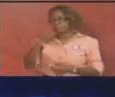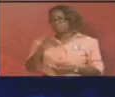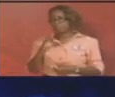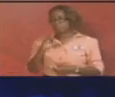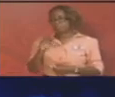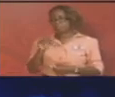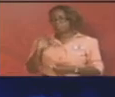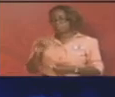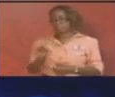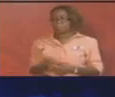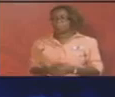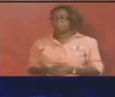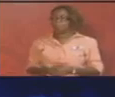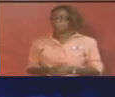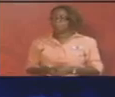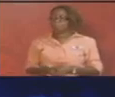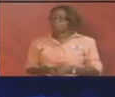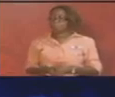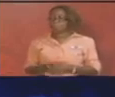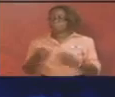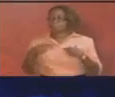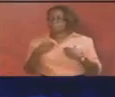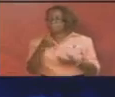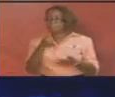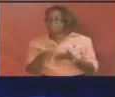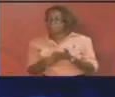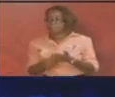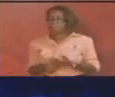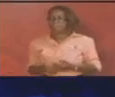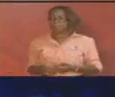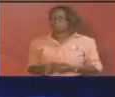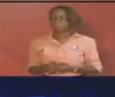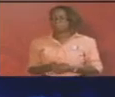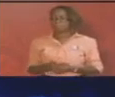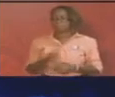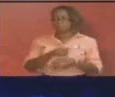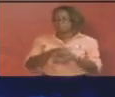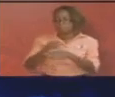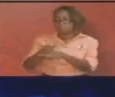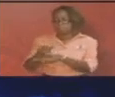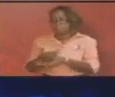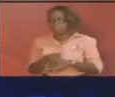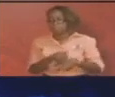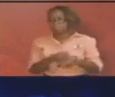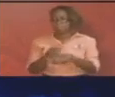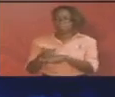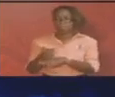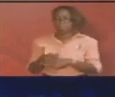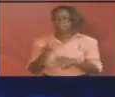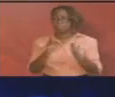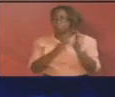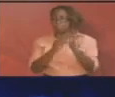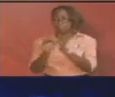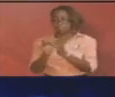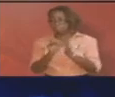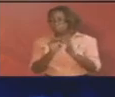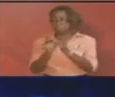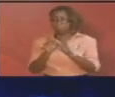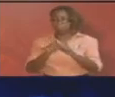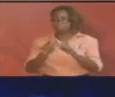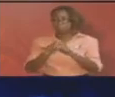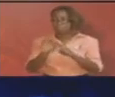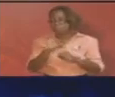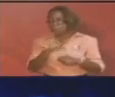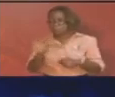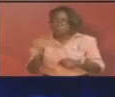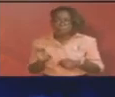letter that is circulating on social media and online that purports to be from a company called SkyQuest out of Hong Kong,